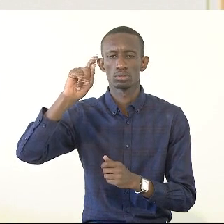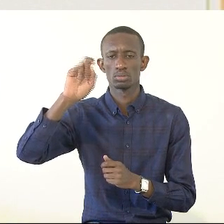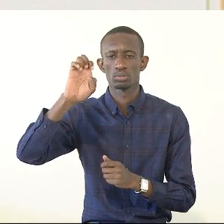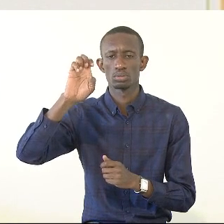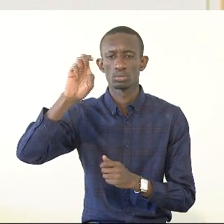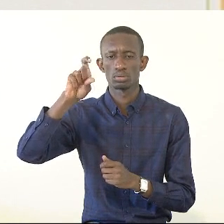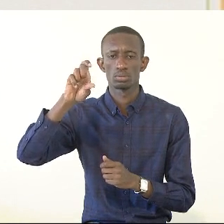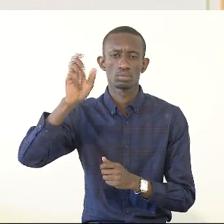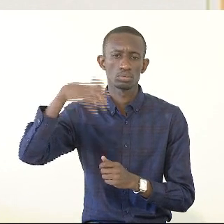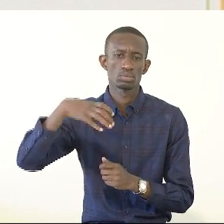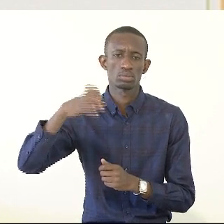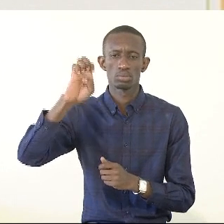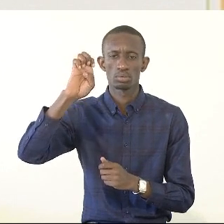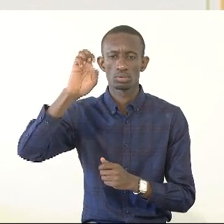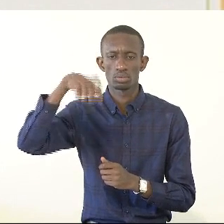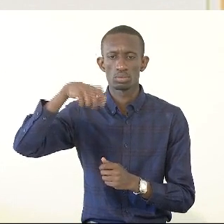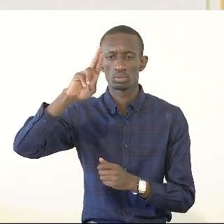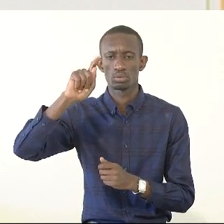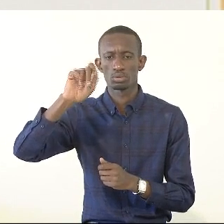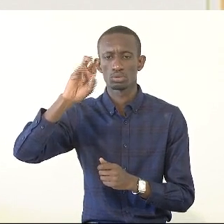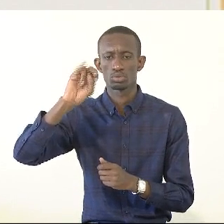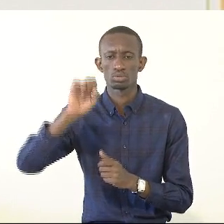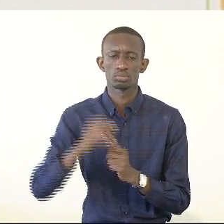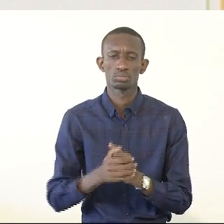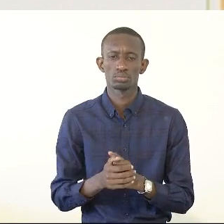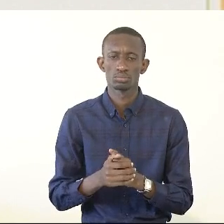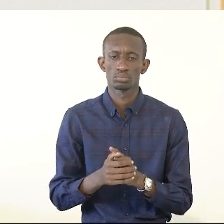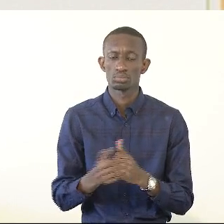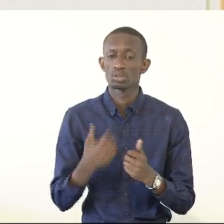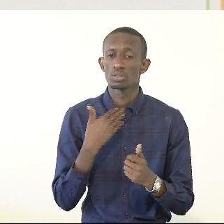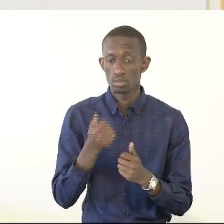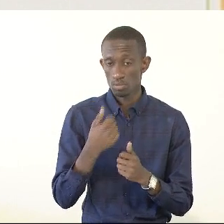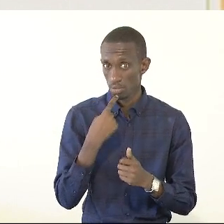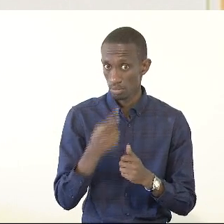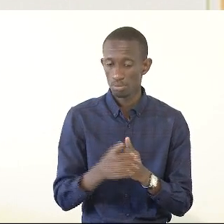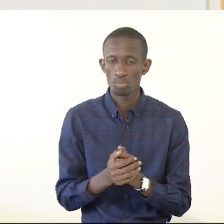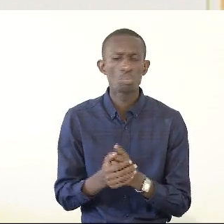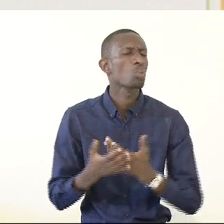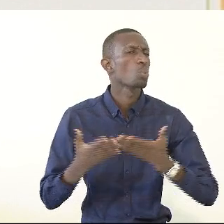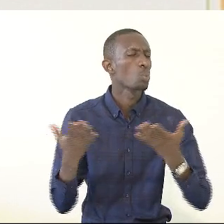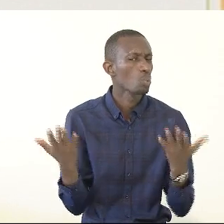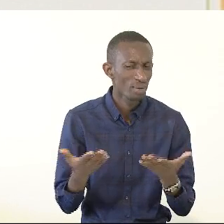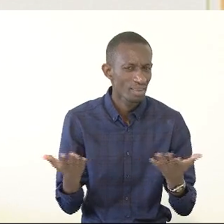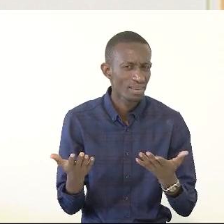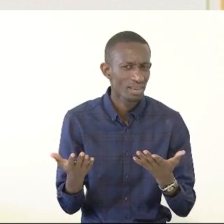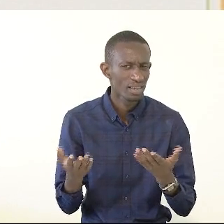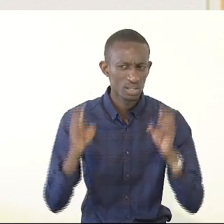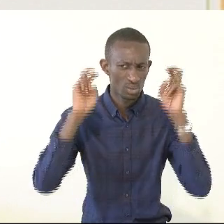able, of course, by the end of this lesson, to tell where this lesson is applied in everyday life